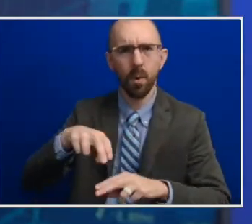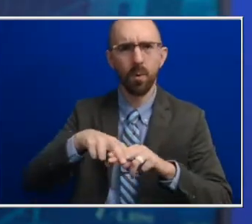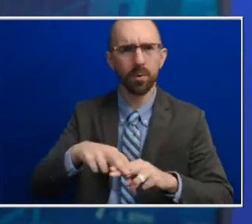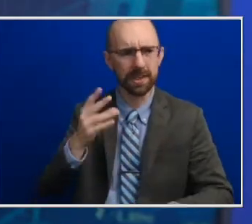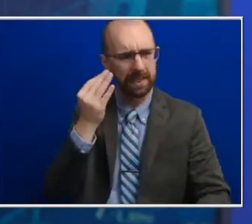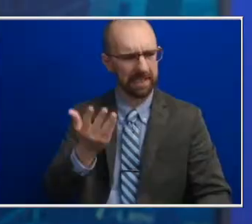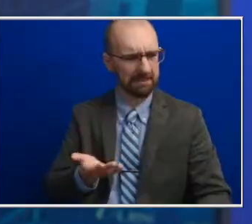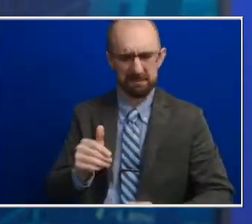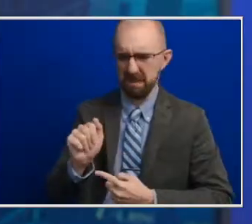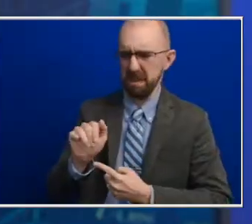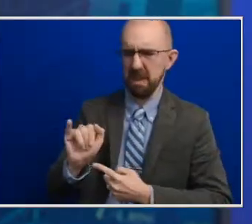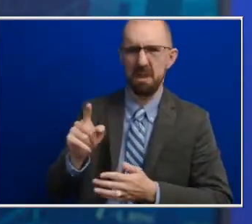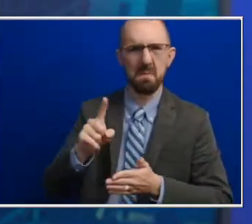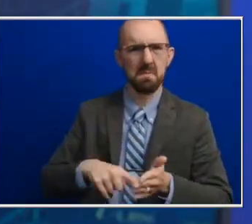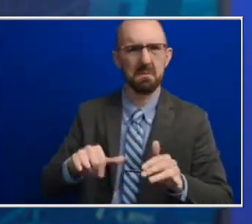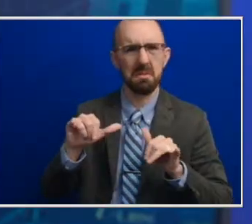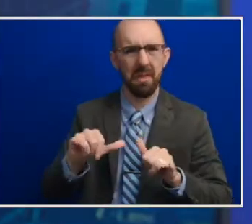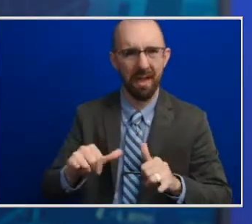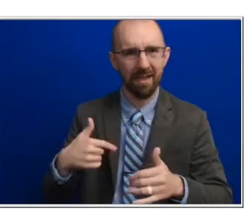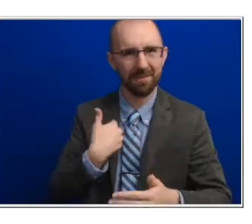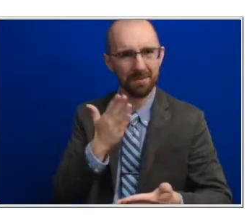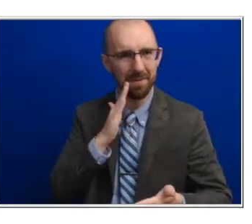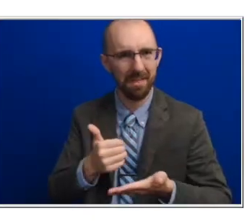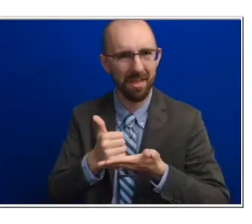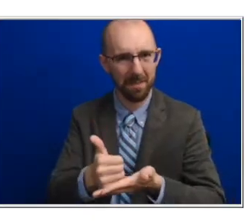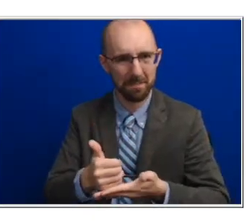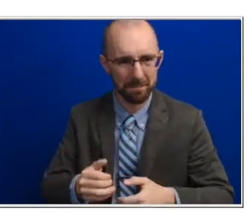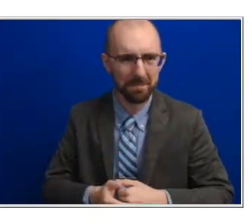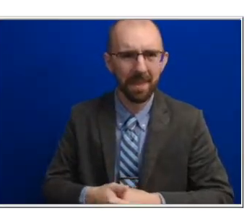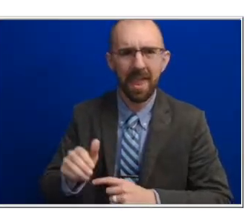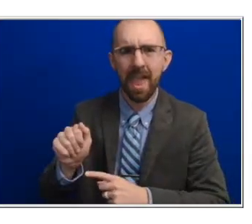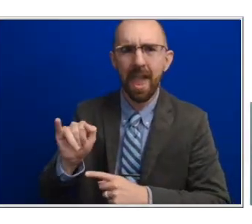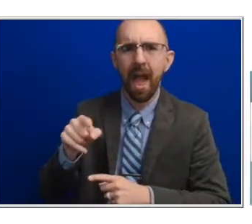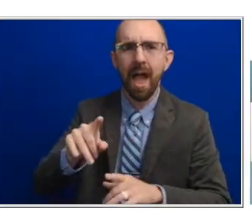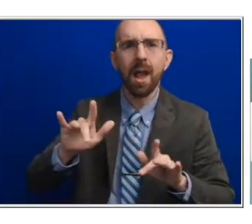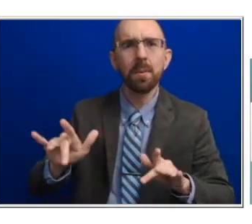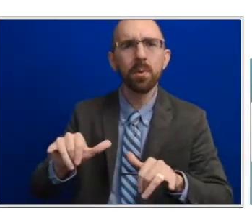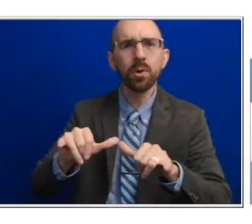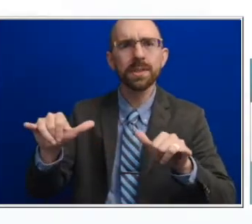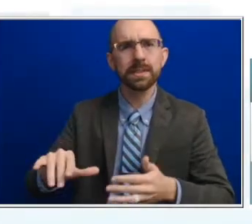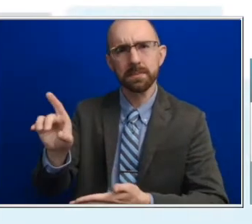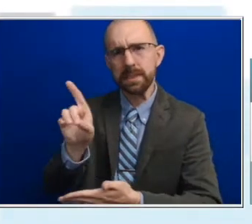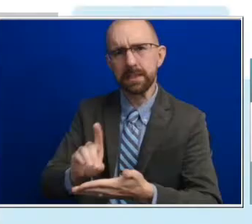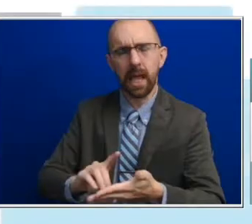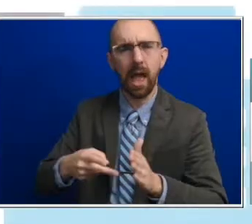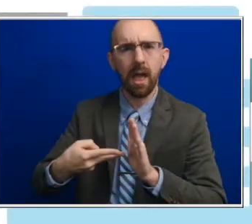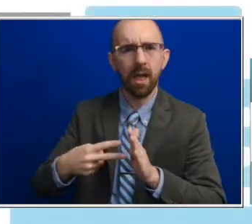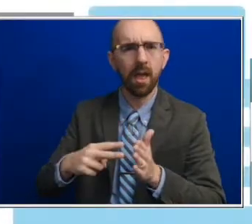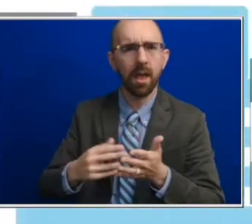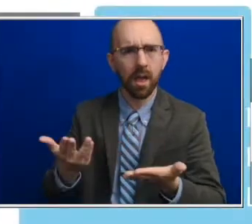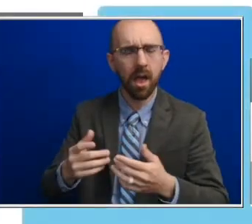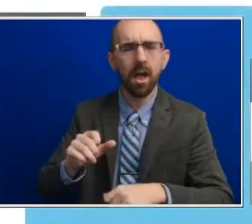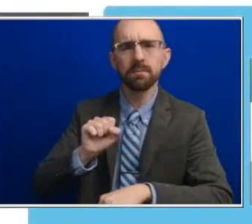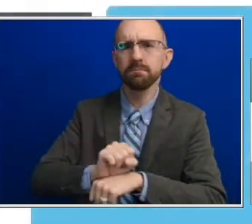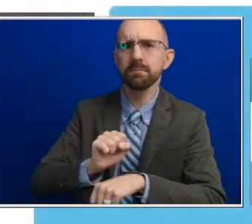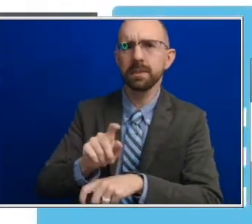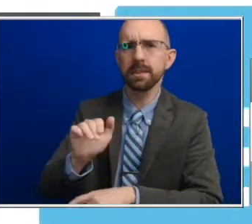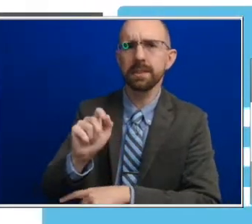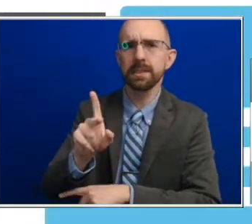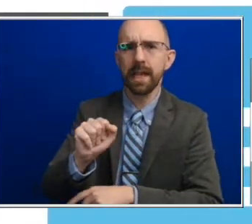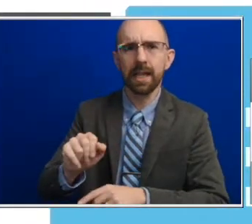what is AI? We're here to help you. AI is a computer system designed to perform tasks that people typically